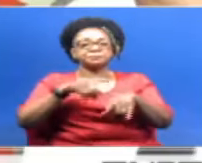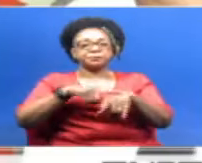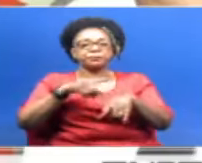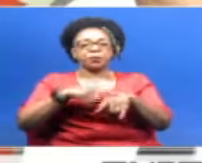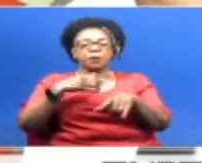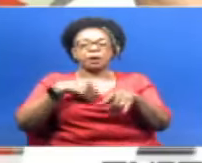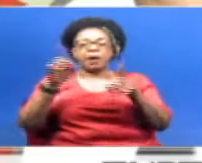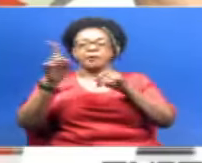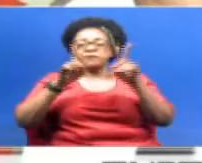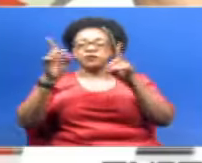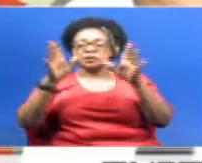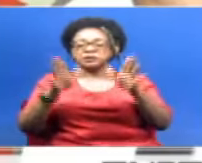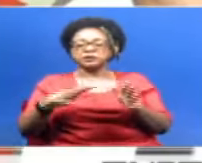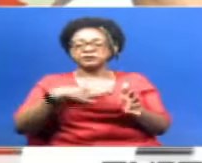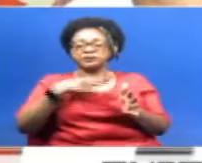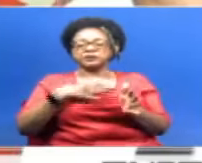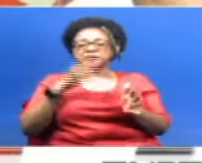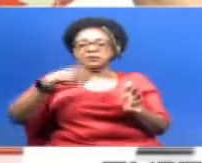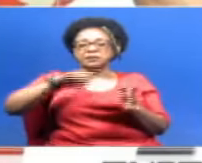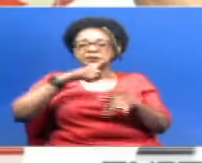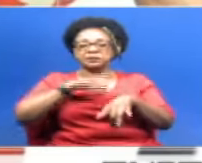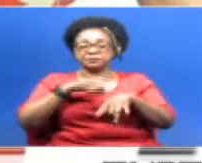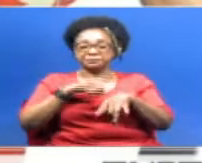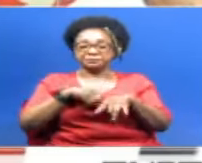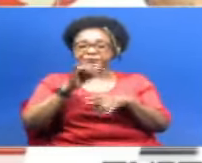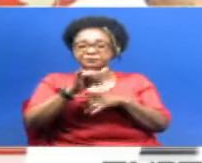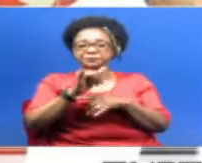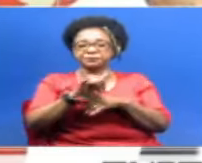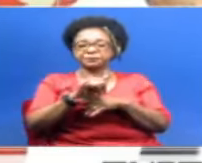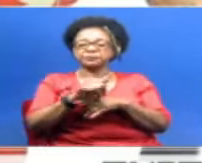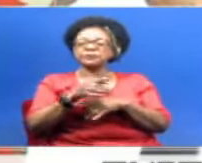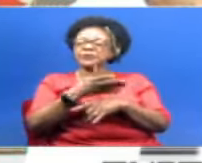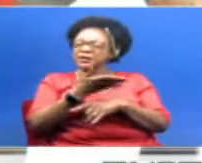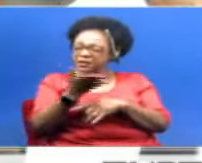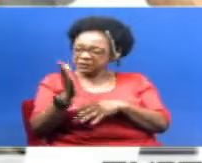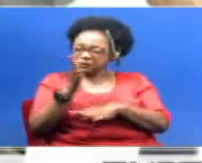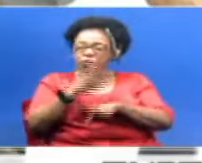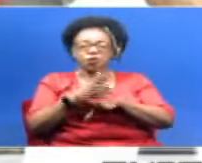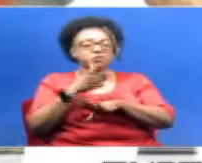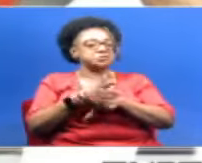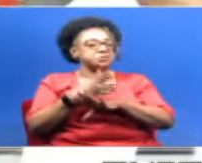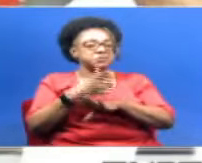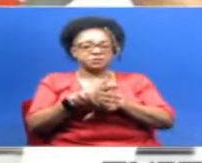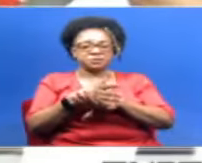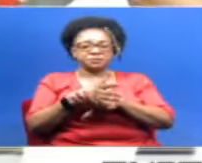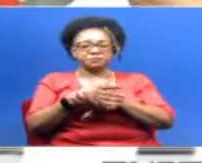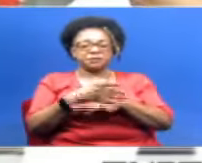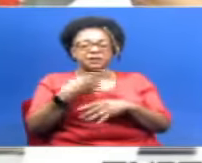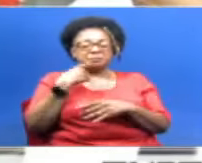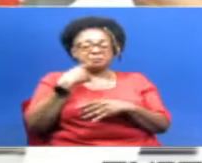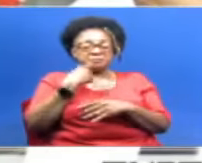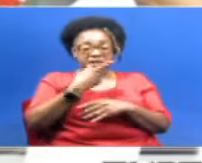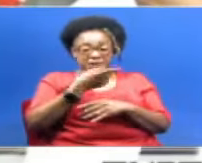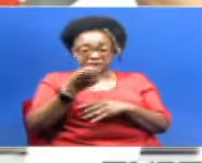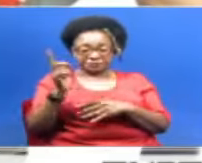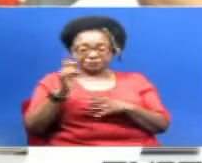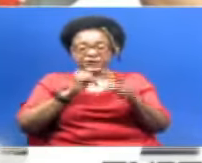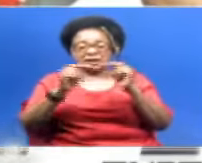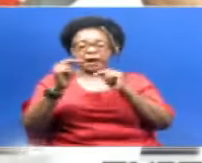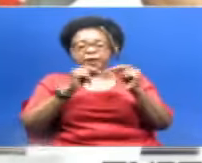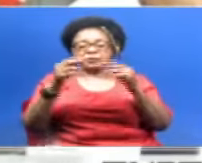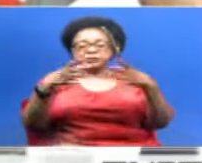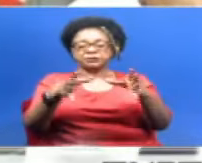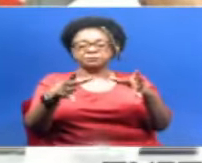foreigners visiting us during the climate change. These are con people. And I am calling upon our dialogue team at